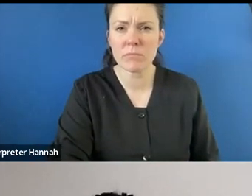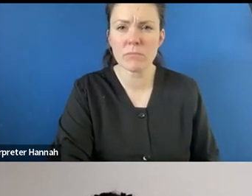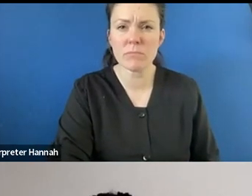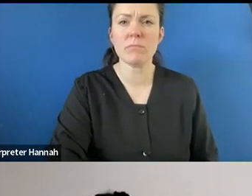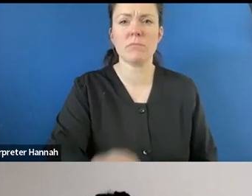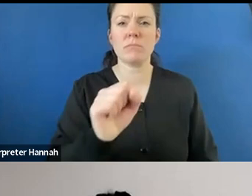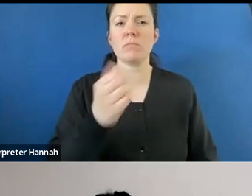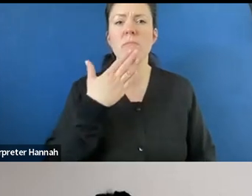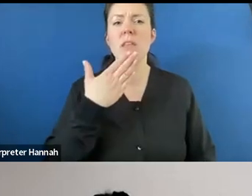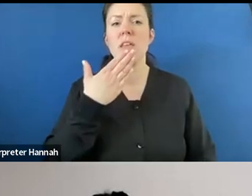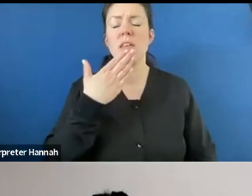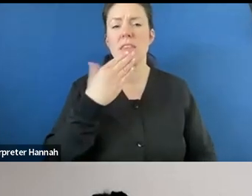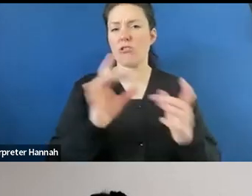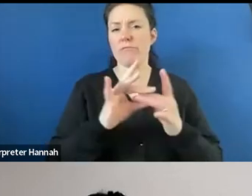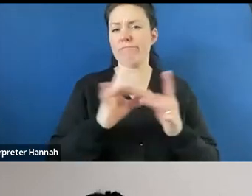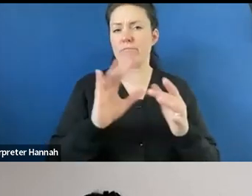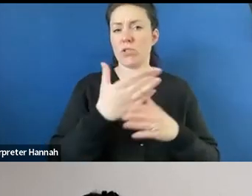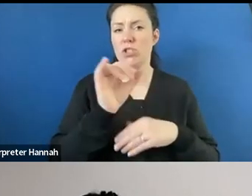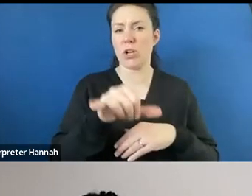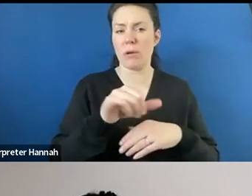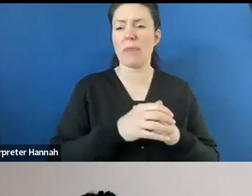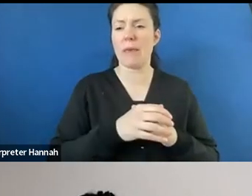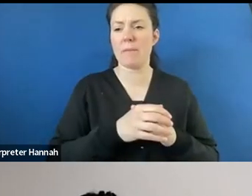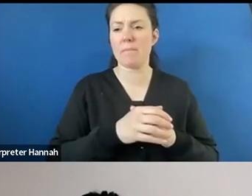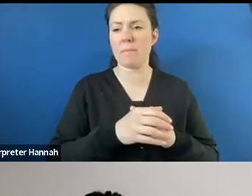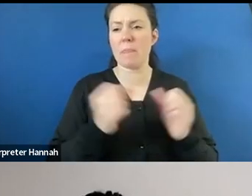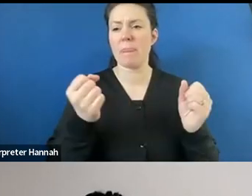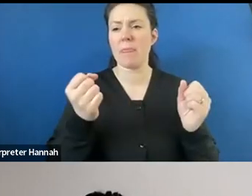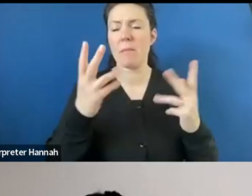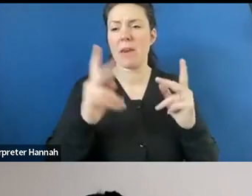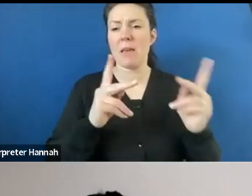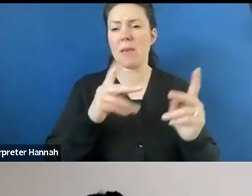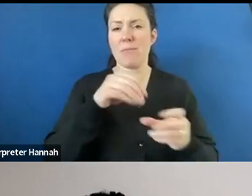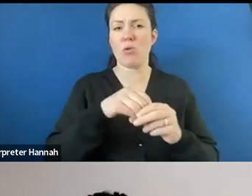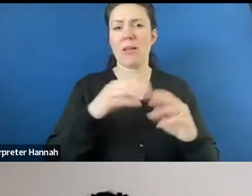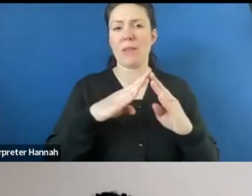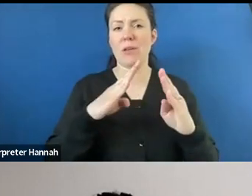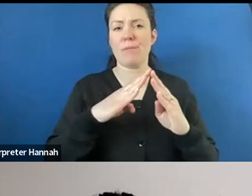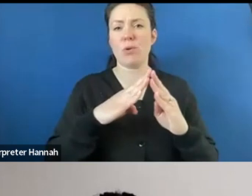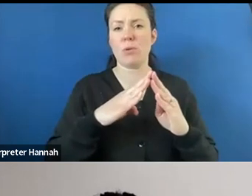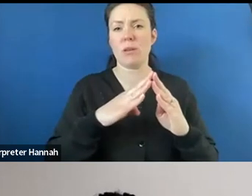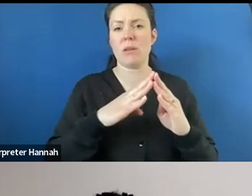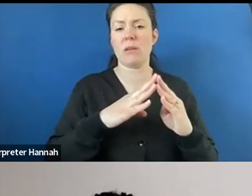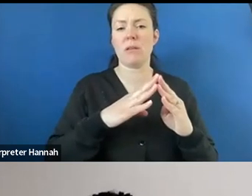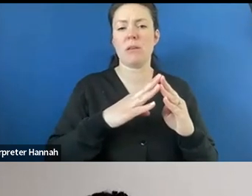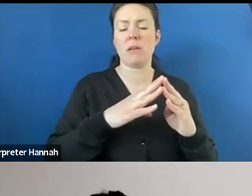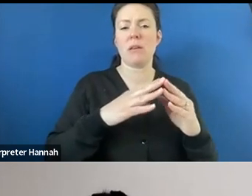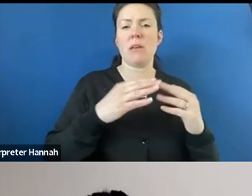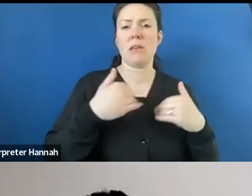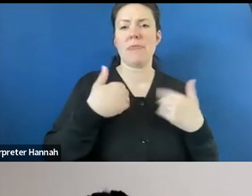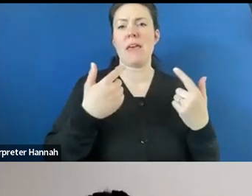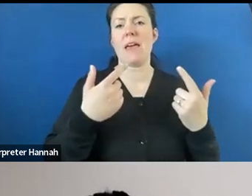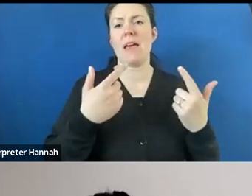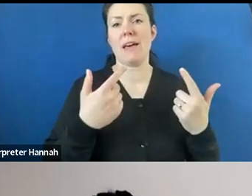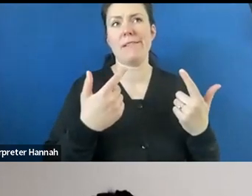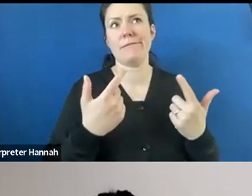Yeah, thank you so much for sharing that. I think that, so many of our communities have those different ways that can